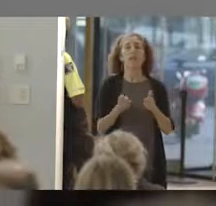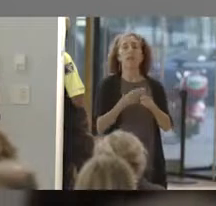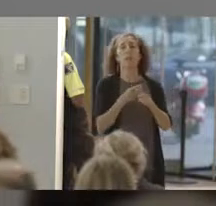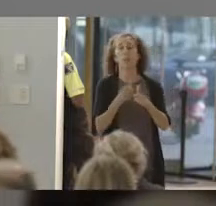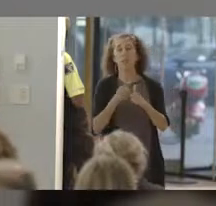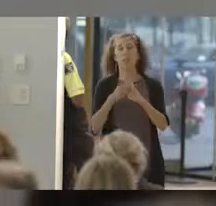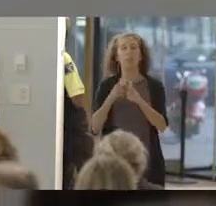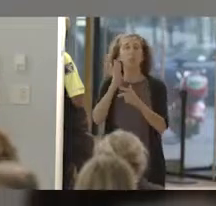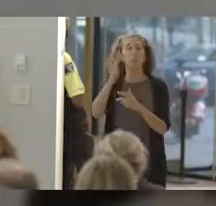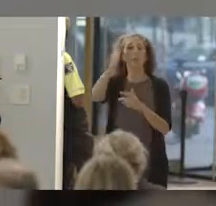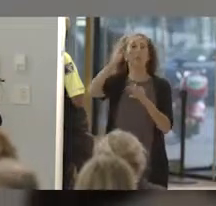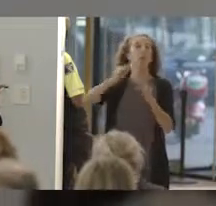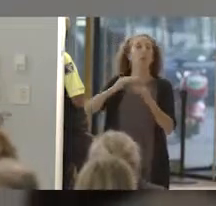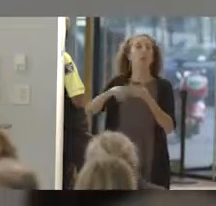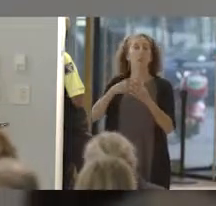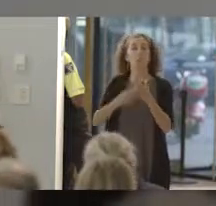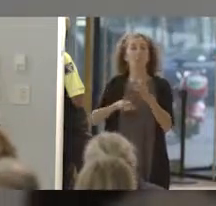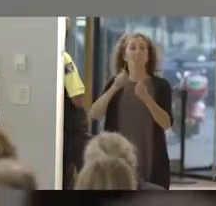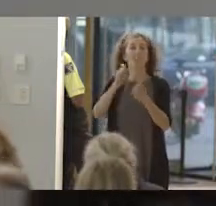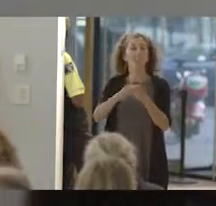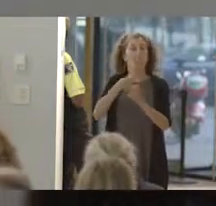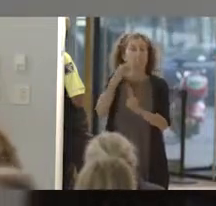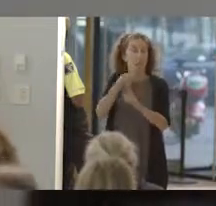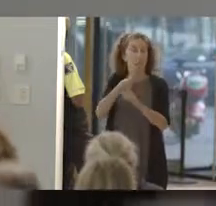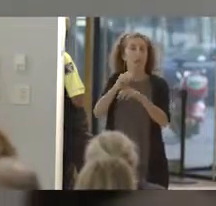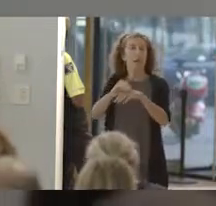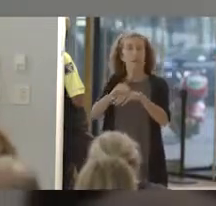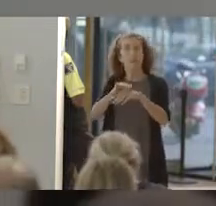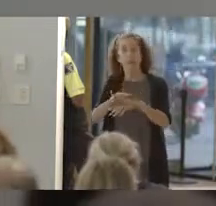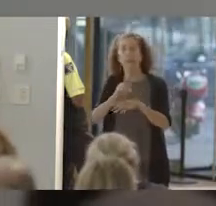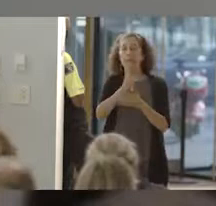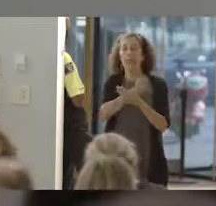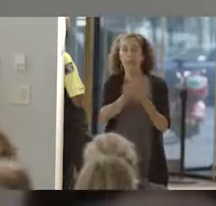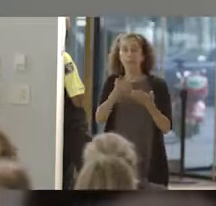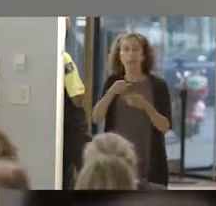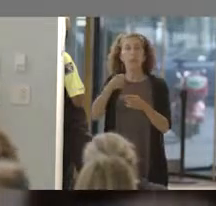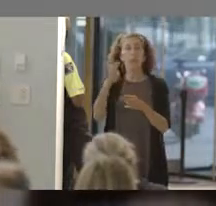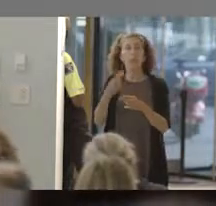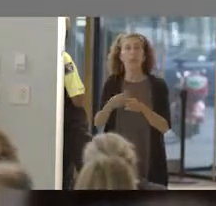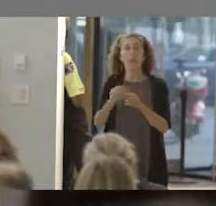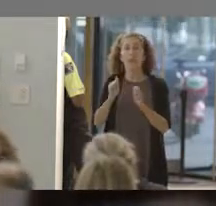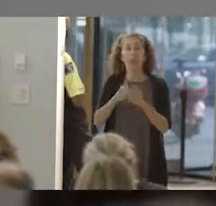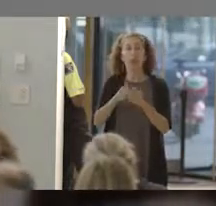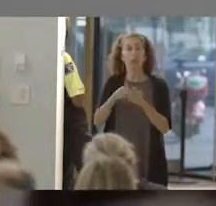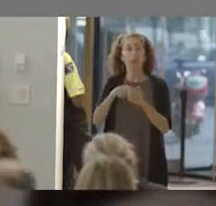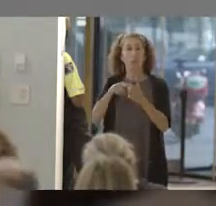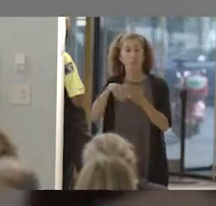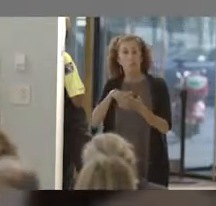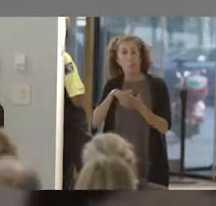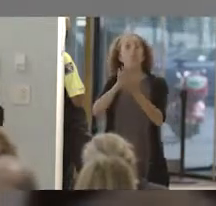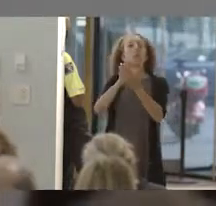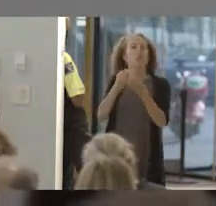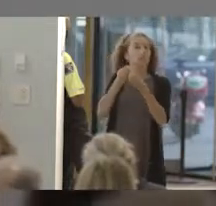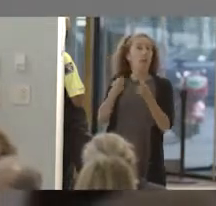the impacts will be for the Esplanade Plaza, the views, and how we address that, and are there creative ways that we